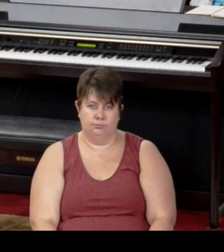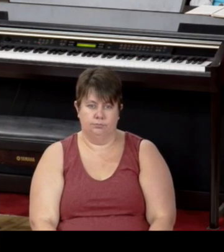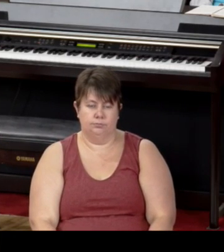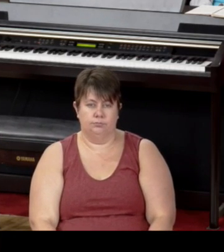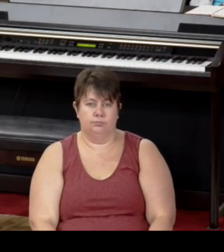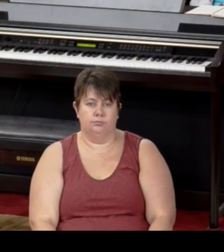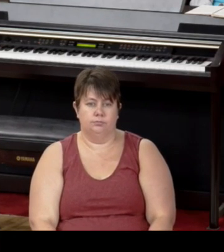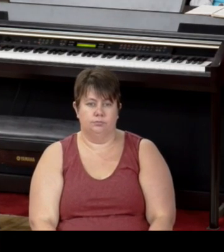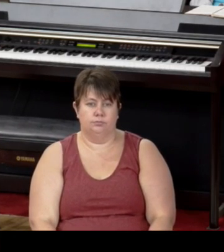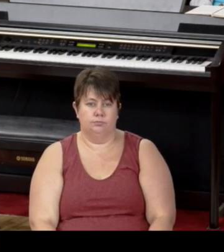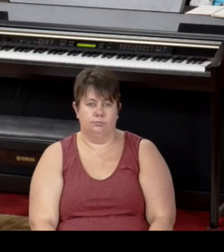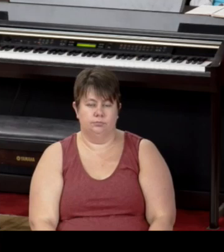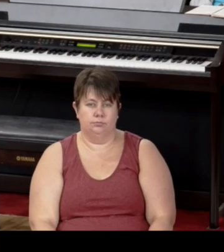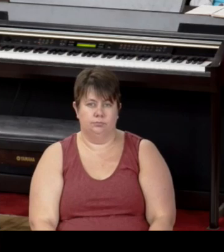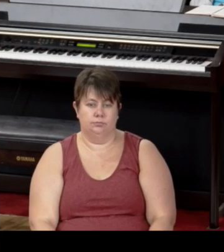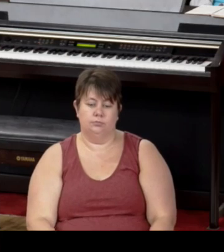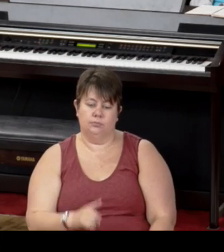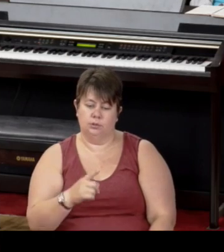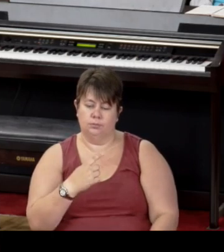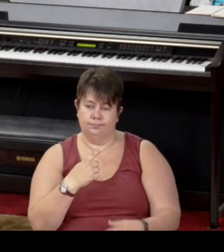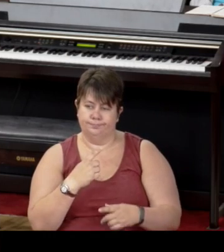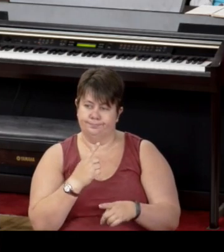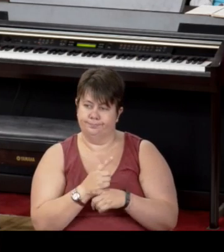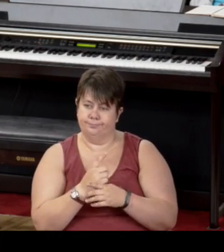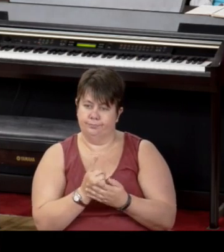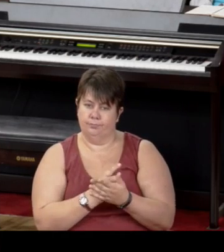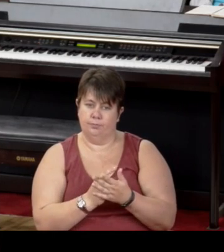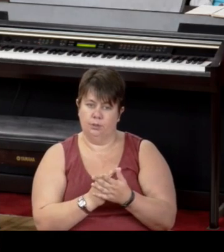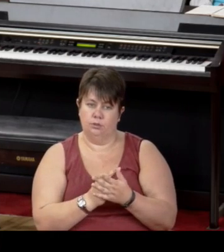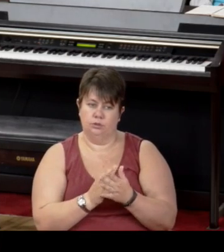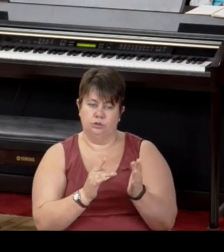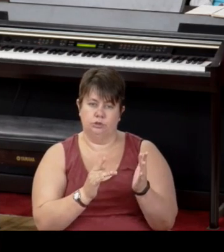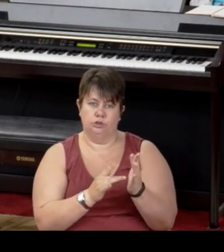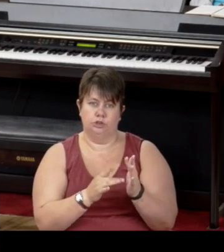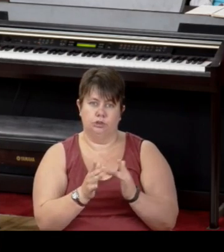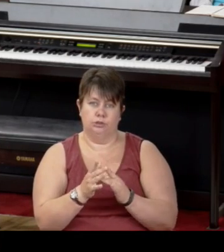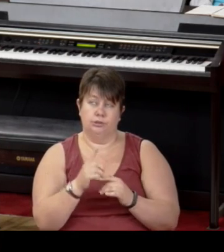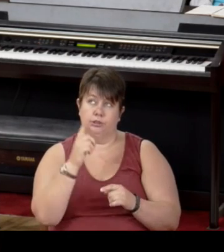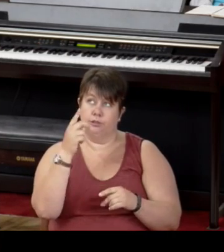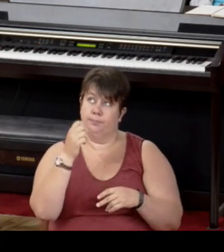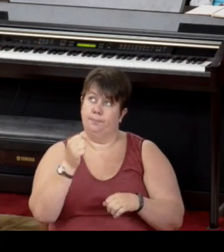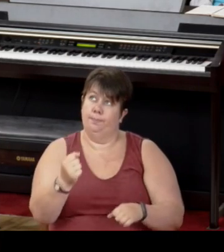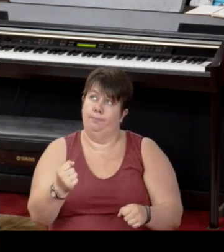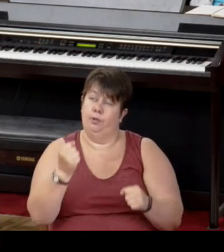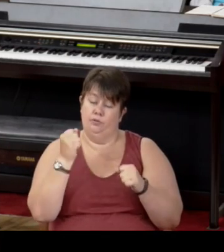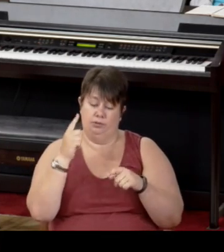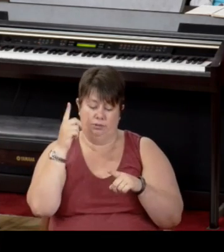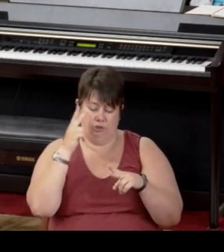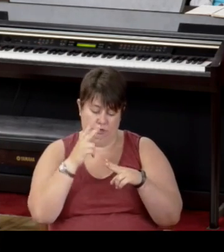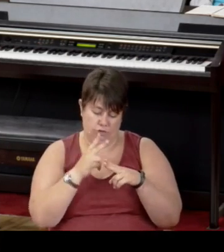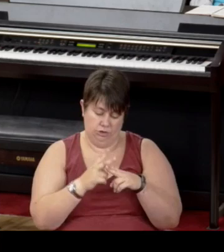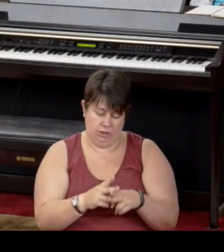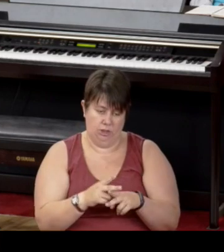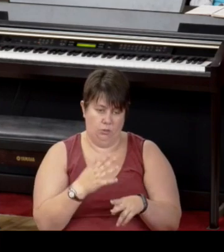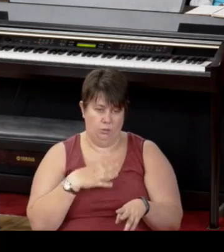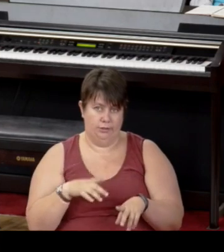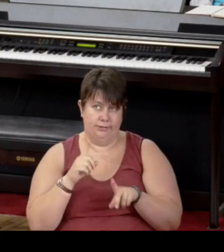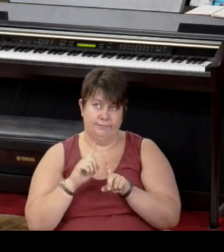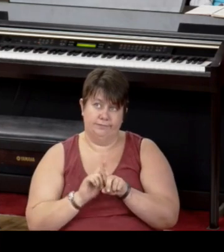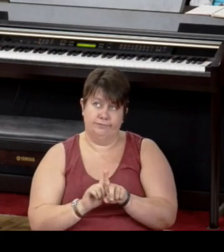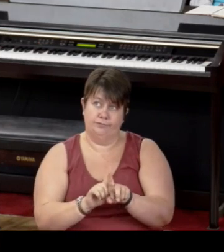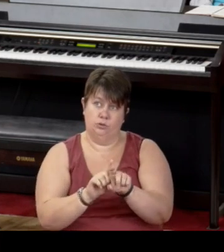And so if that's what it tells us about Jesus, he's powerful, caring, wants people to be true to him and to